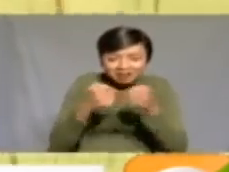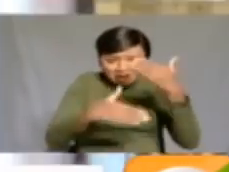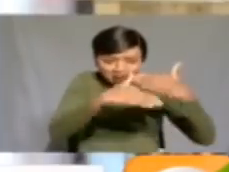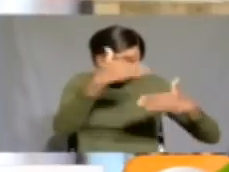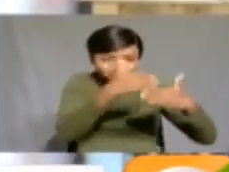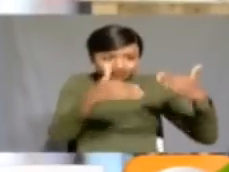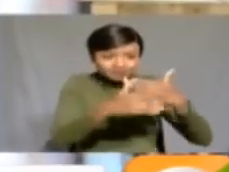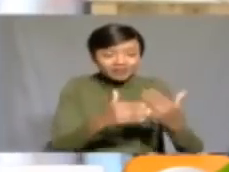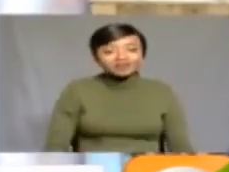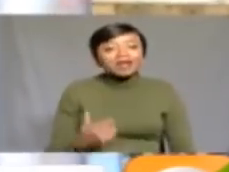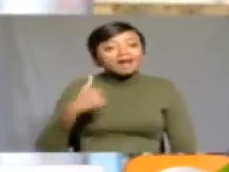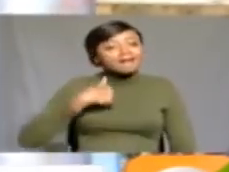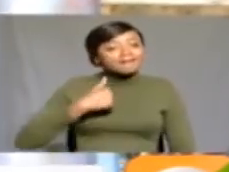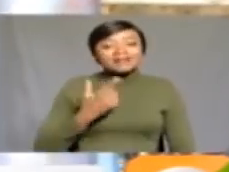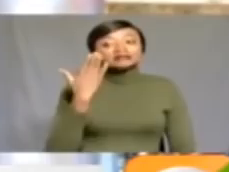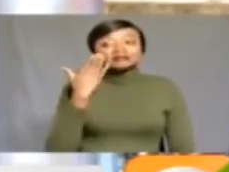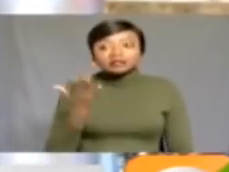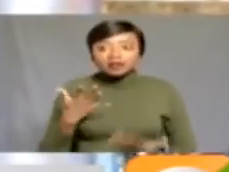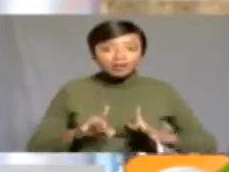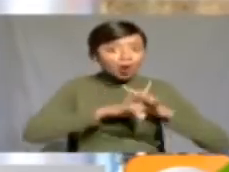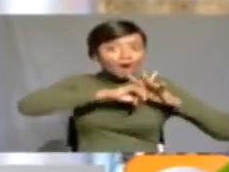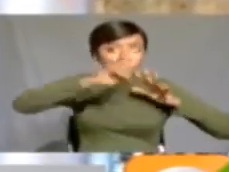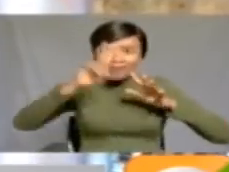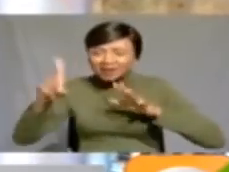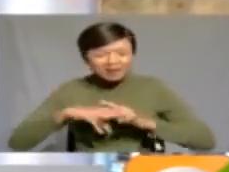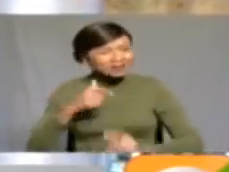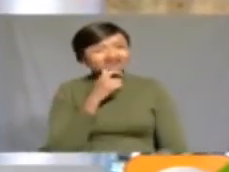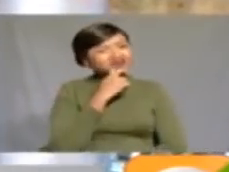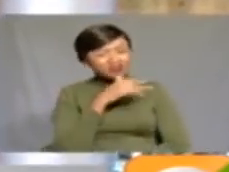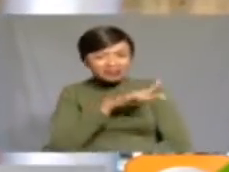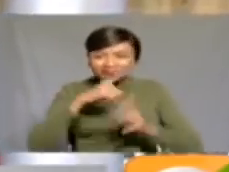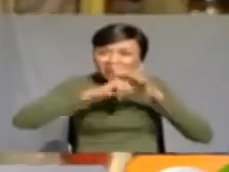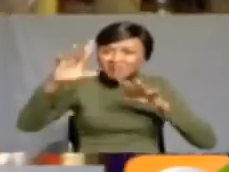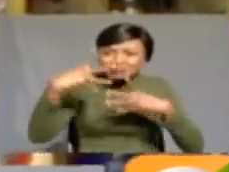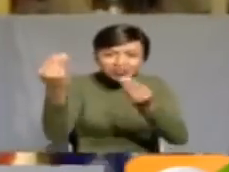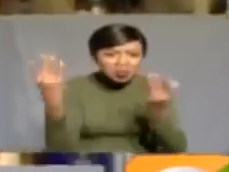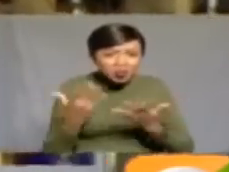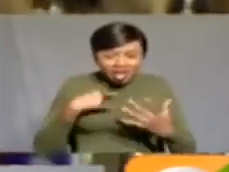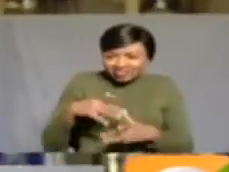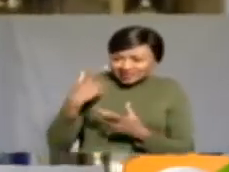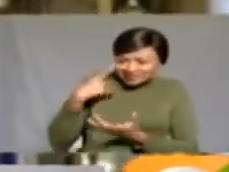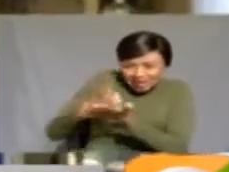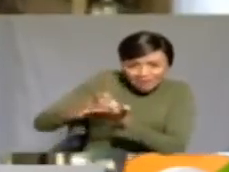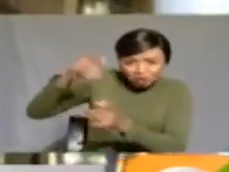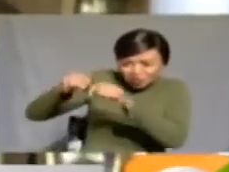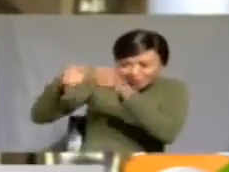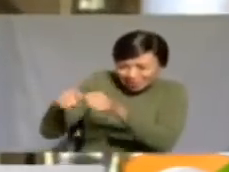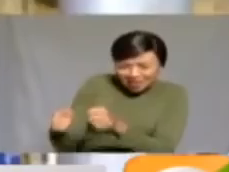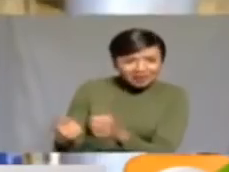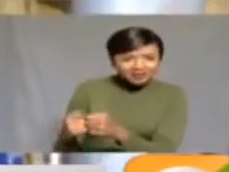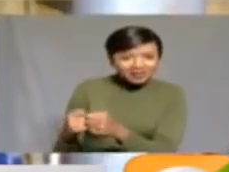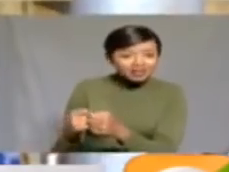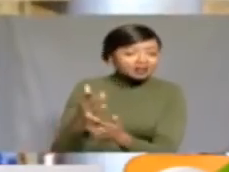area. Nauliza naona watu wanakimbia na shindwa ni wapi wanaenda, halafu chupa zote zinanimwagikia. Hiyo